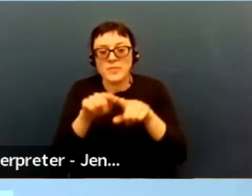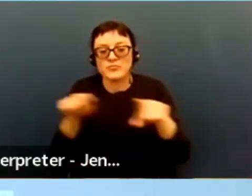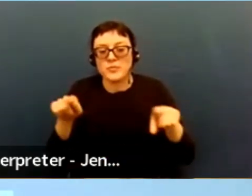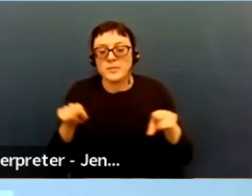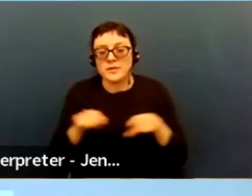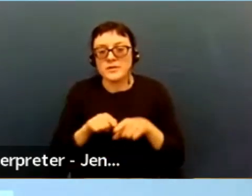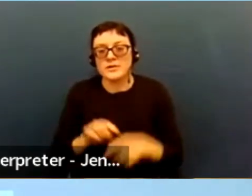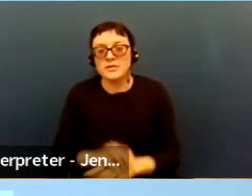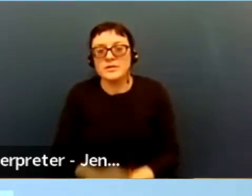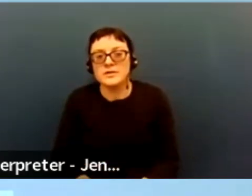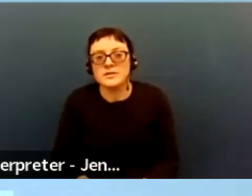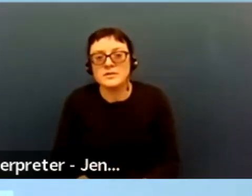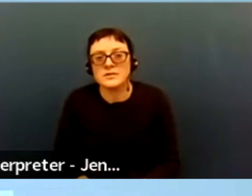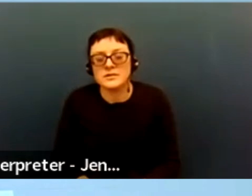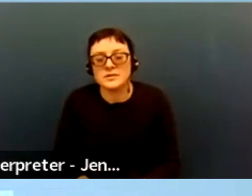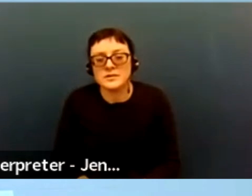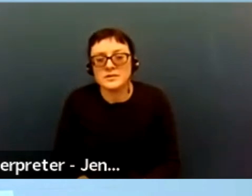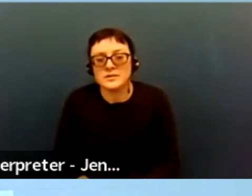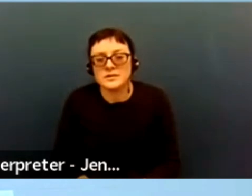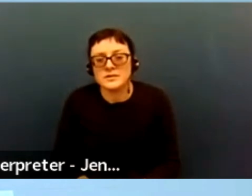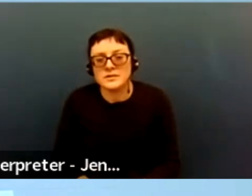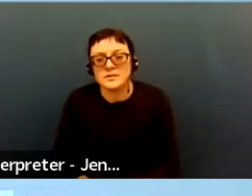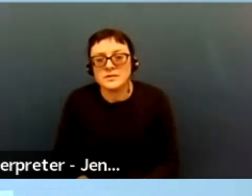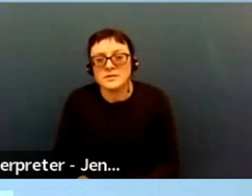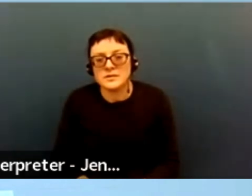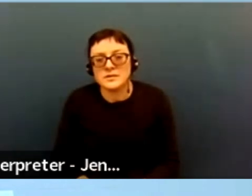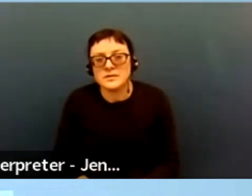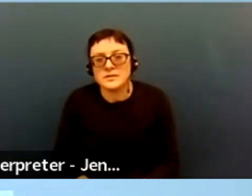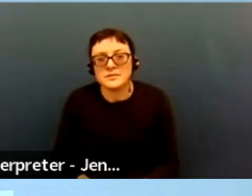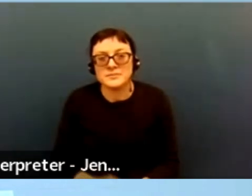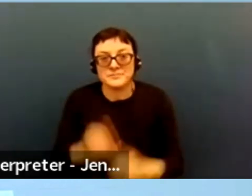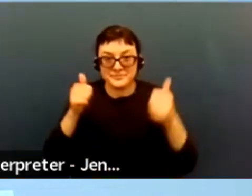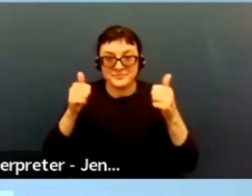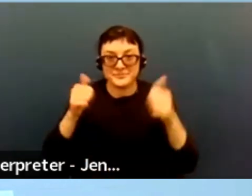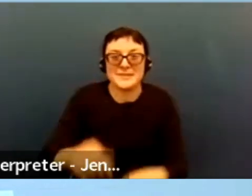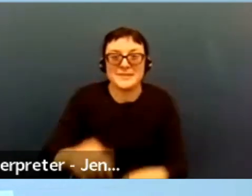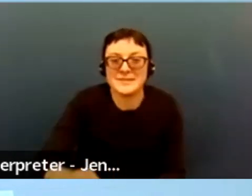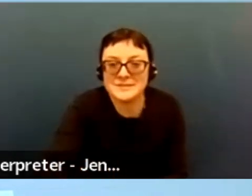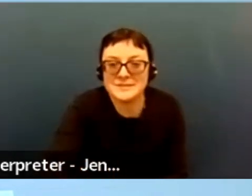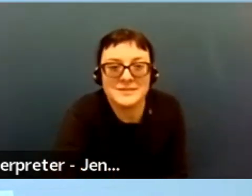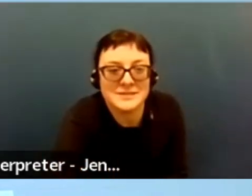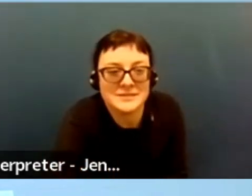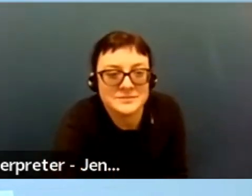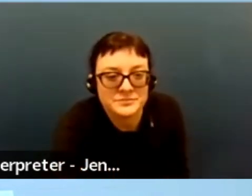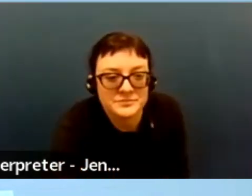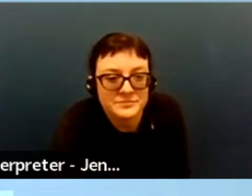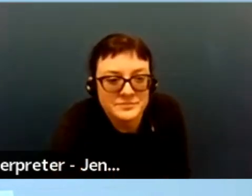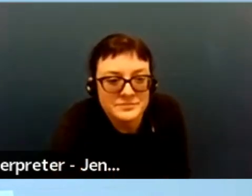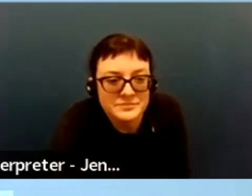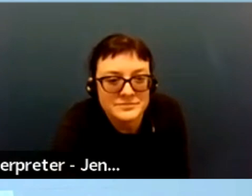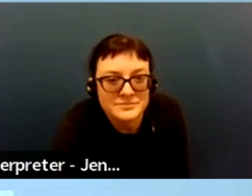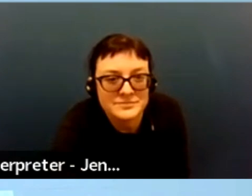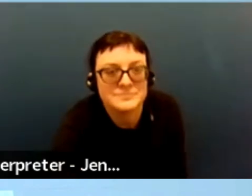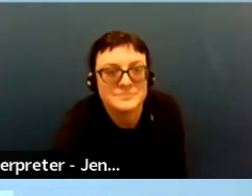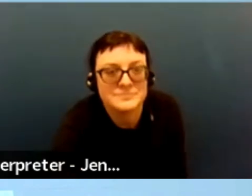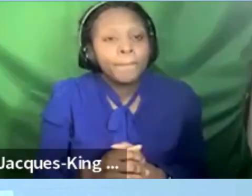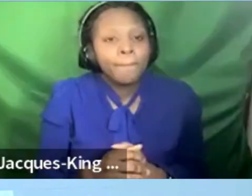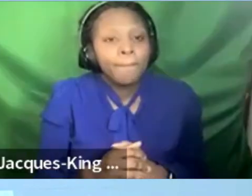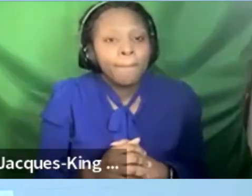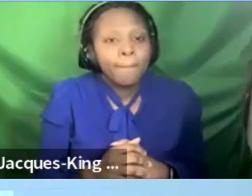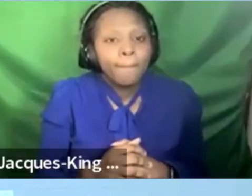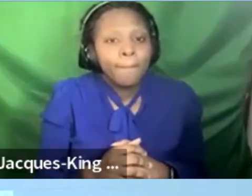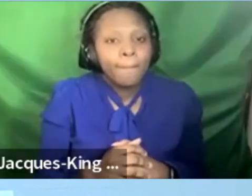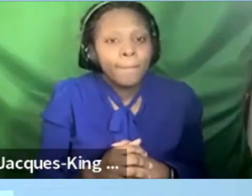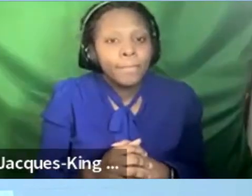The only visual reference we've got of the Shakespeare play performance from the time is a sketch of the city